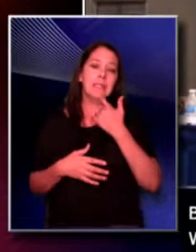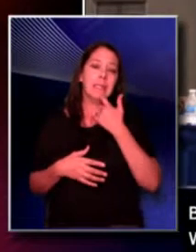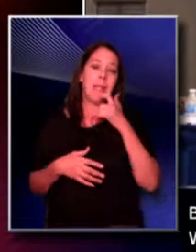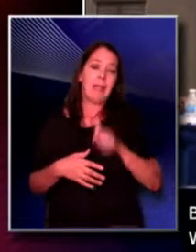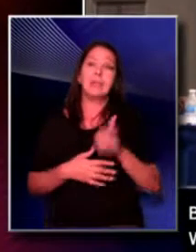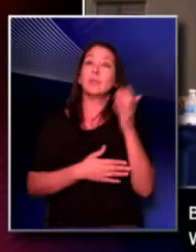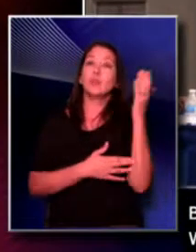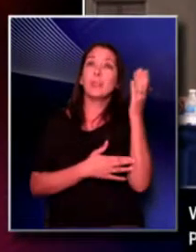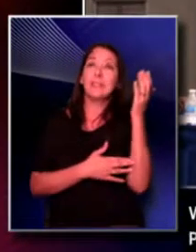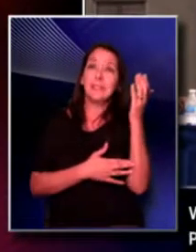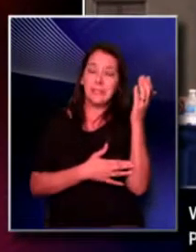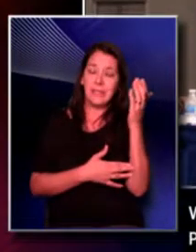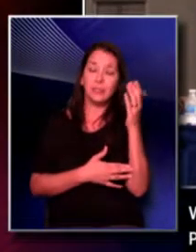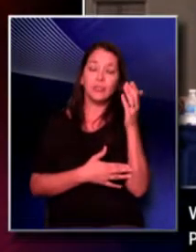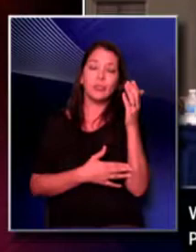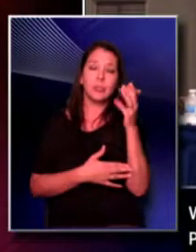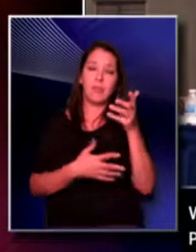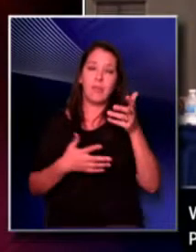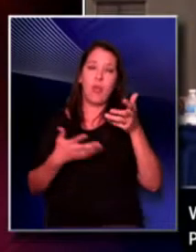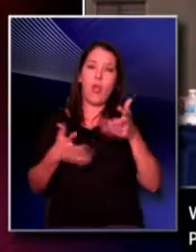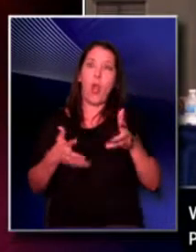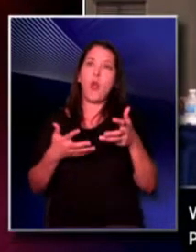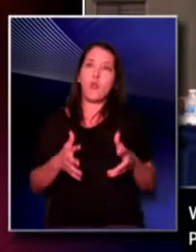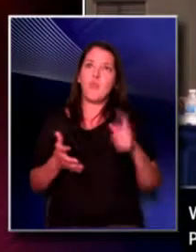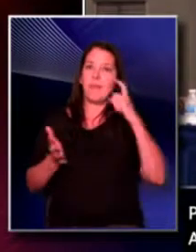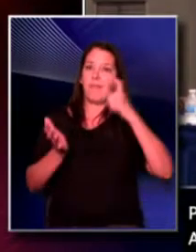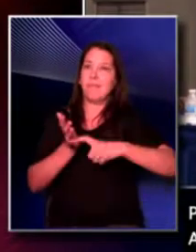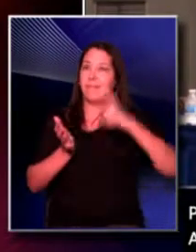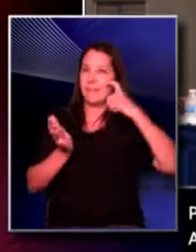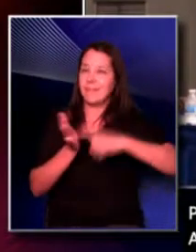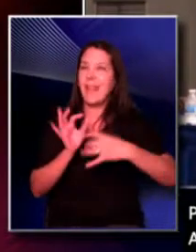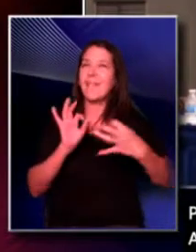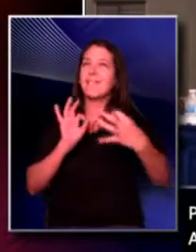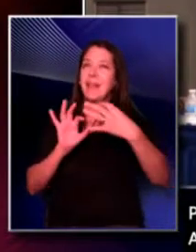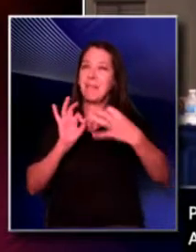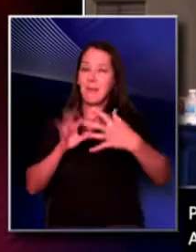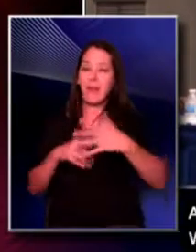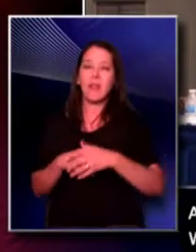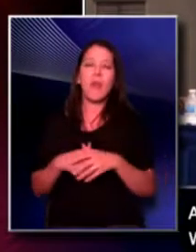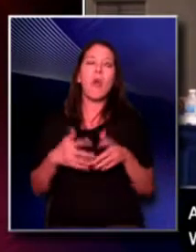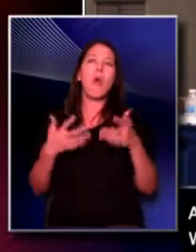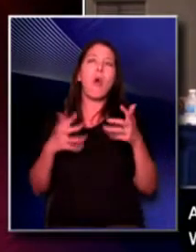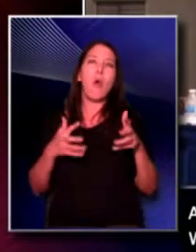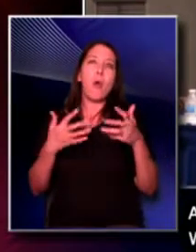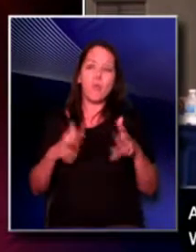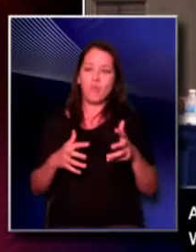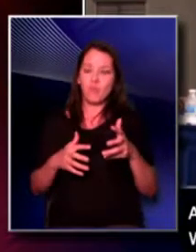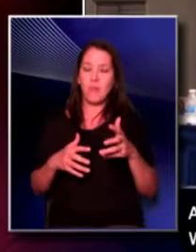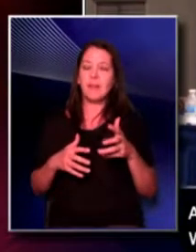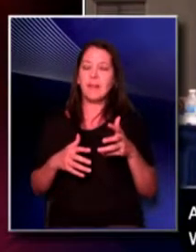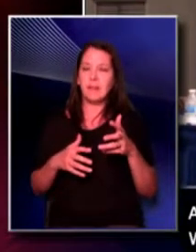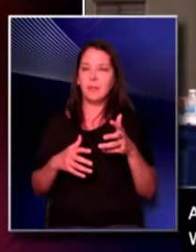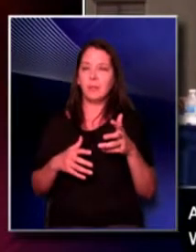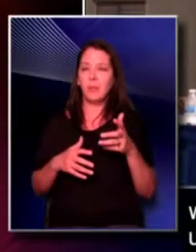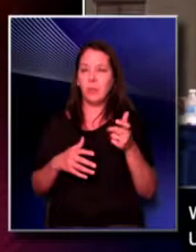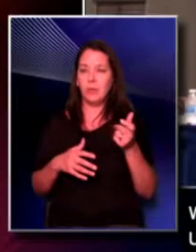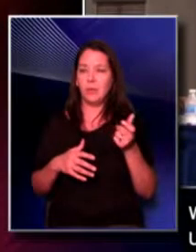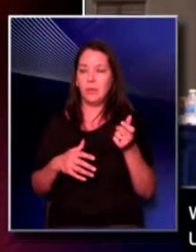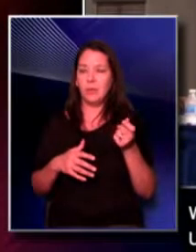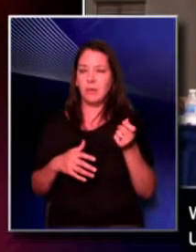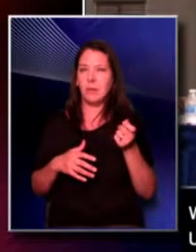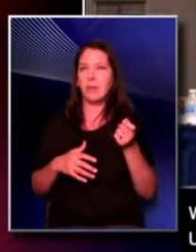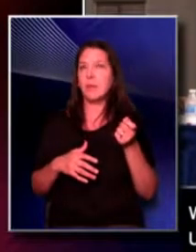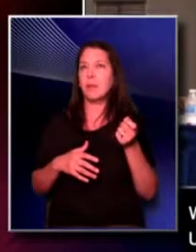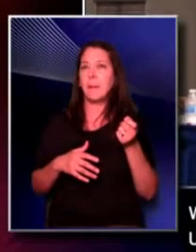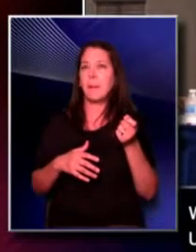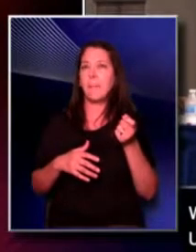afternoon, already getting some feedback. We're already beginning to understand, okay, even we